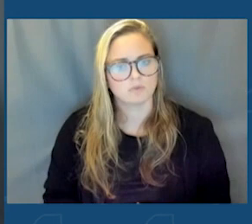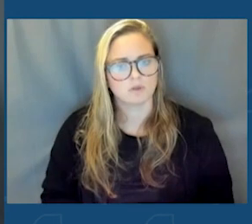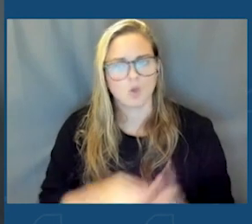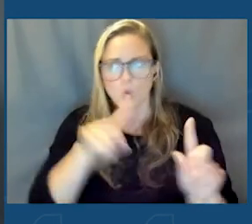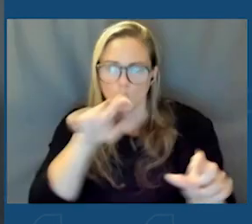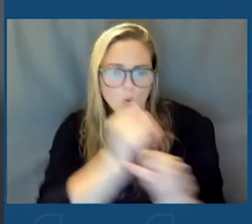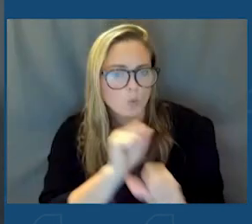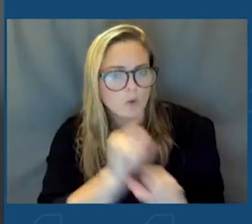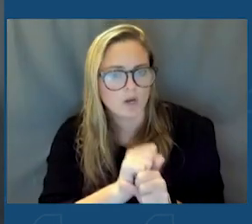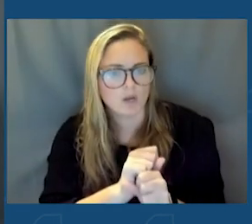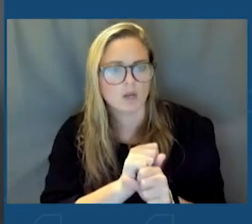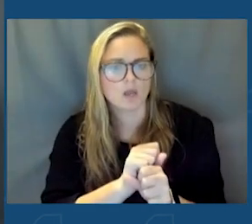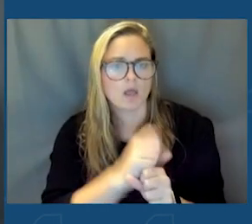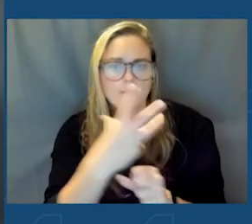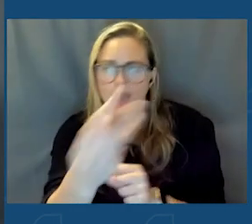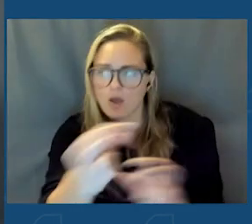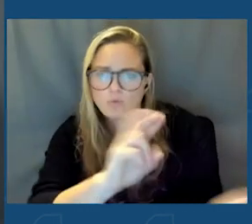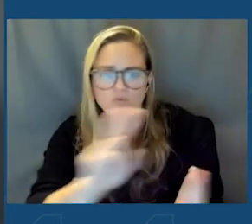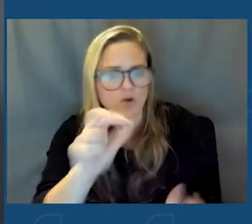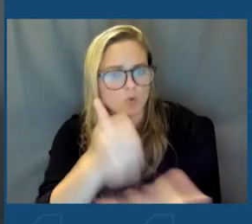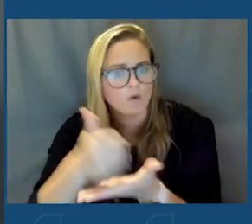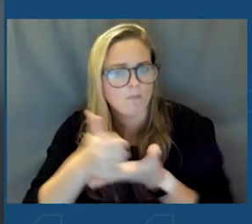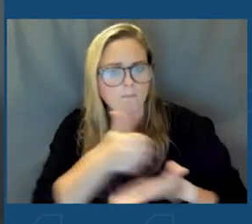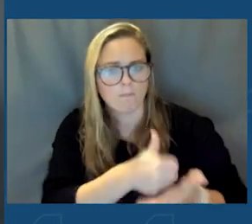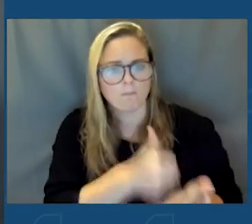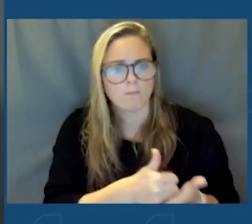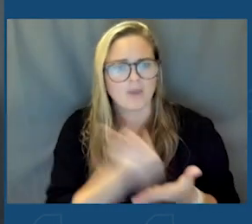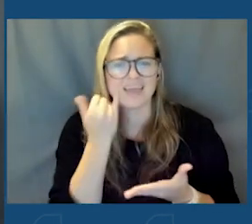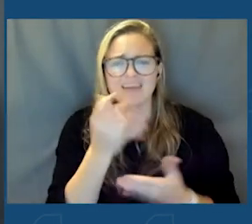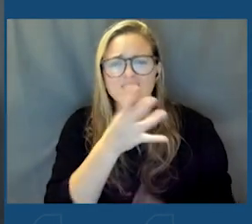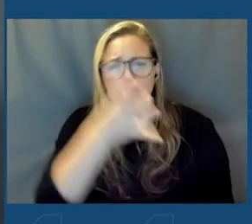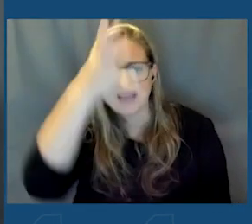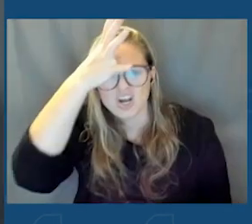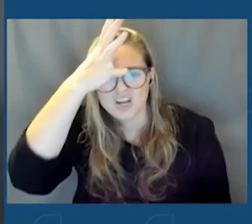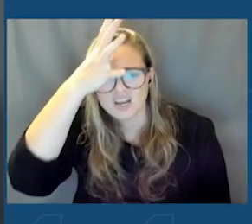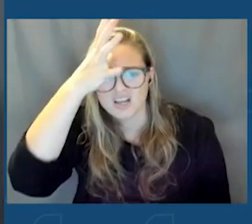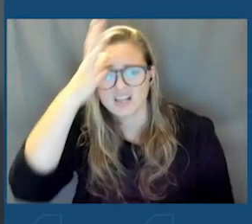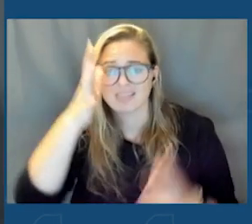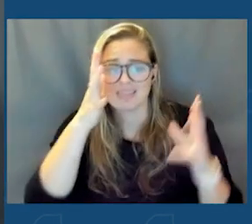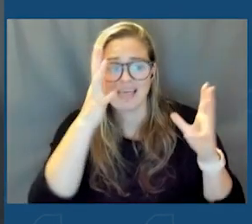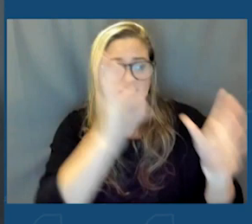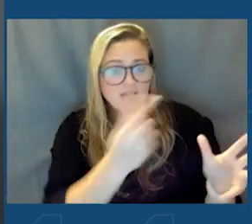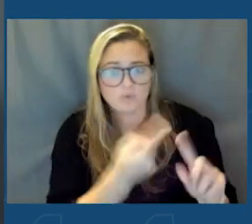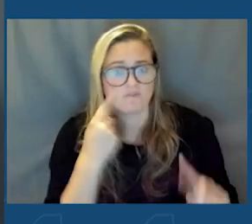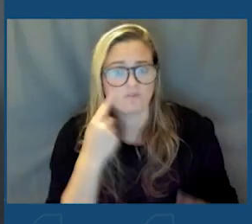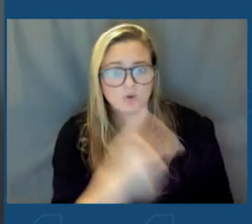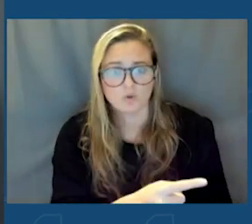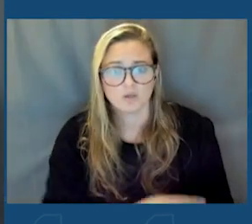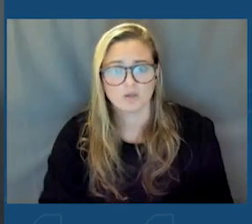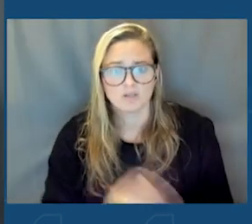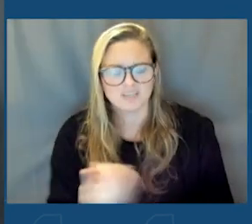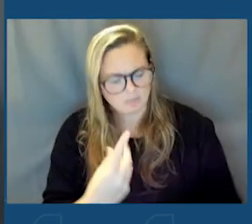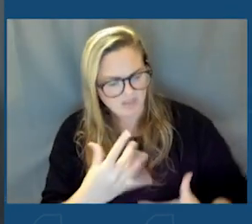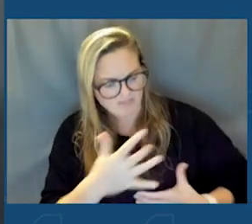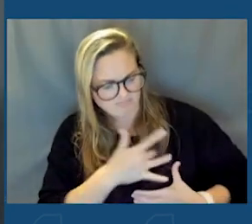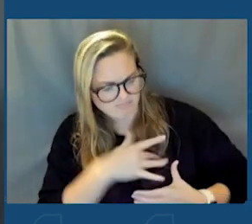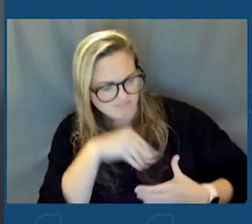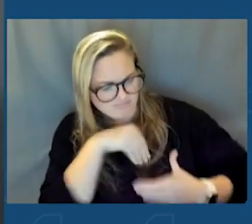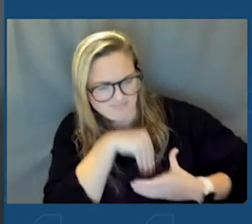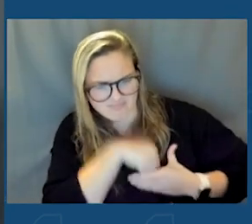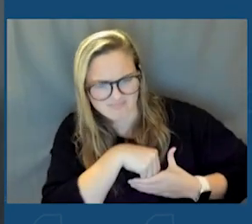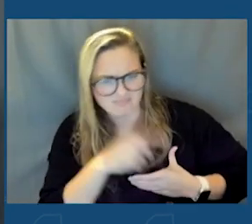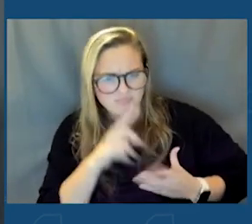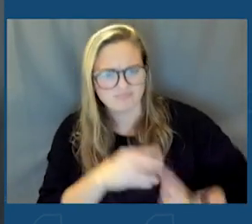work and be out there to help others. Or if it was a parent, they left something to you. There's something in you that makes you uniquely